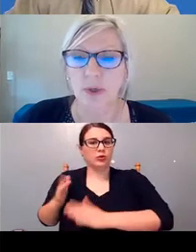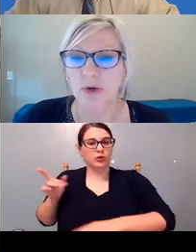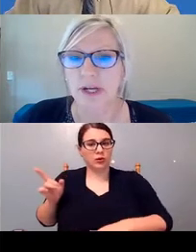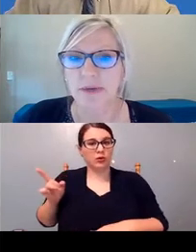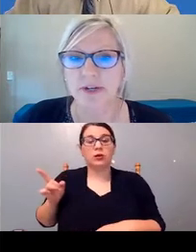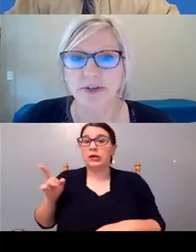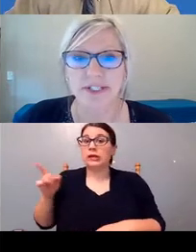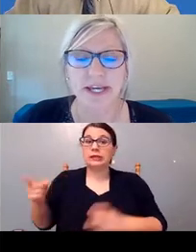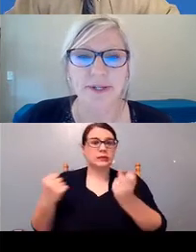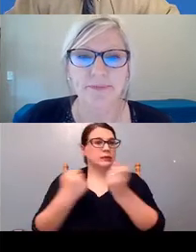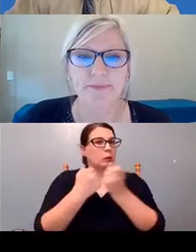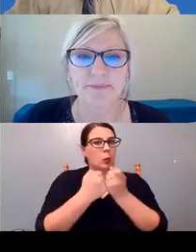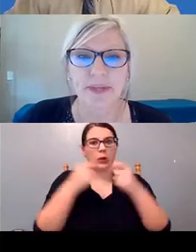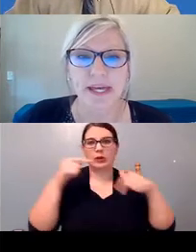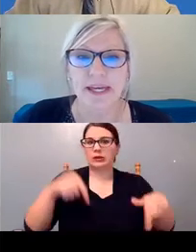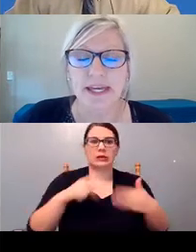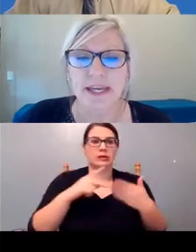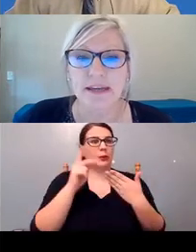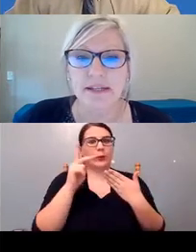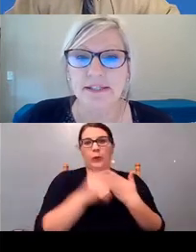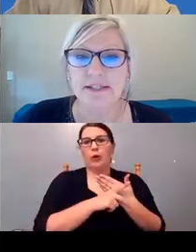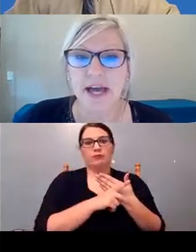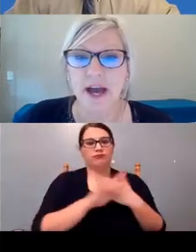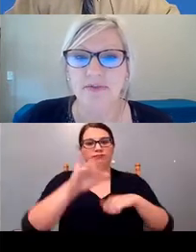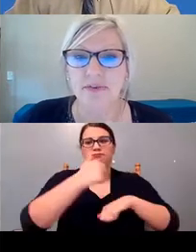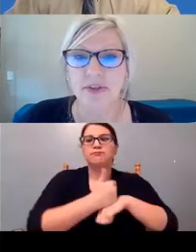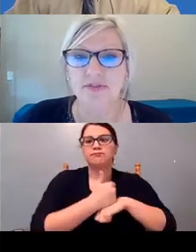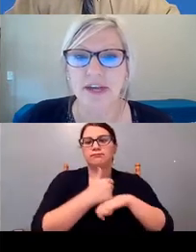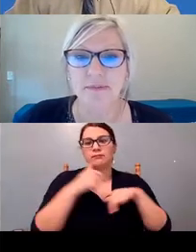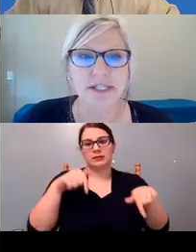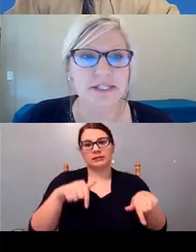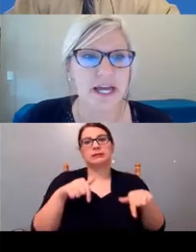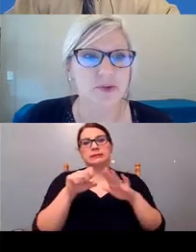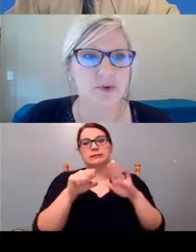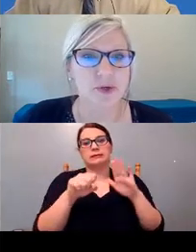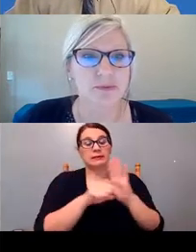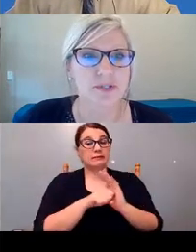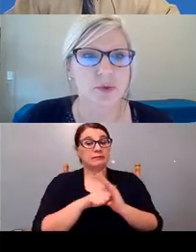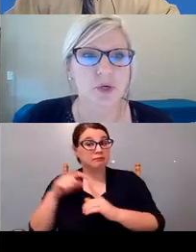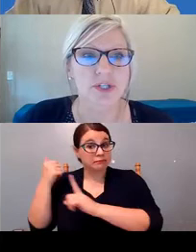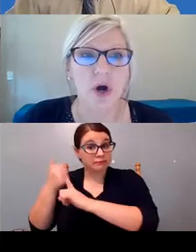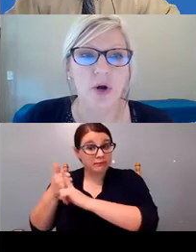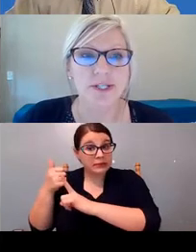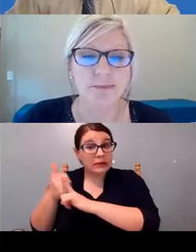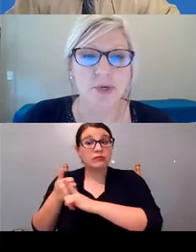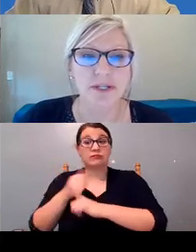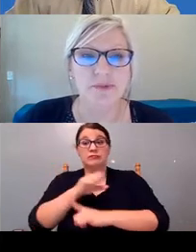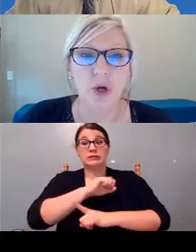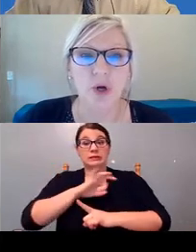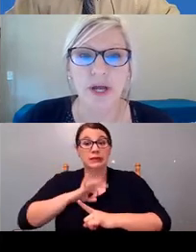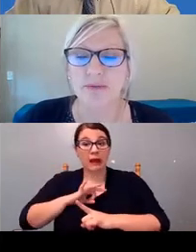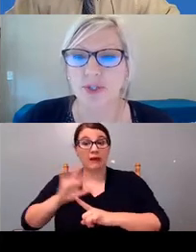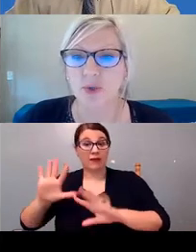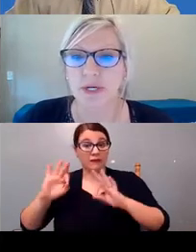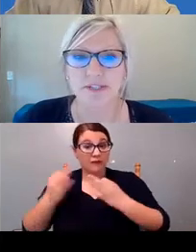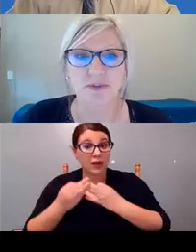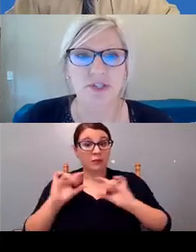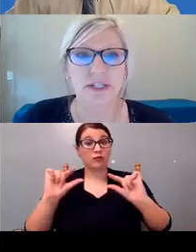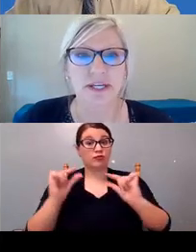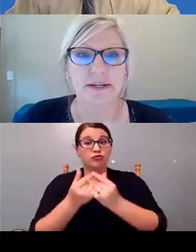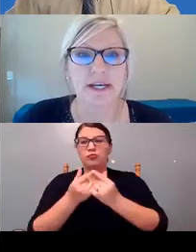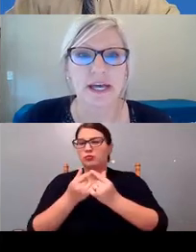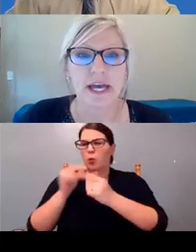wanted the program in our state. He, his staff, the families and groups worked hard to bring this program to